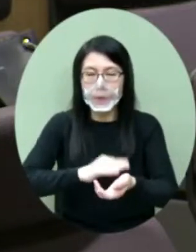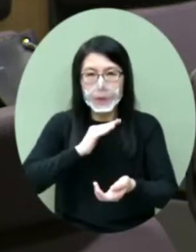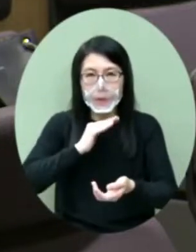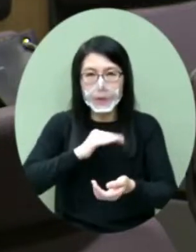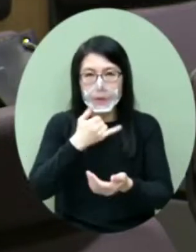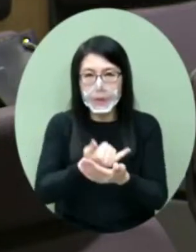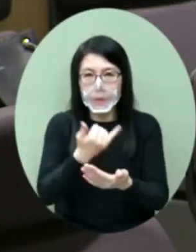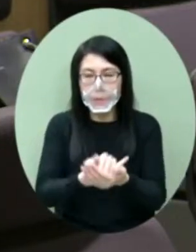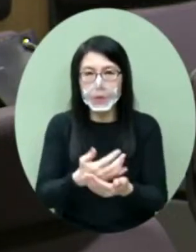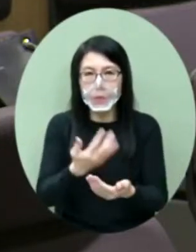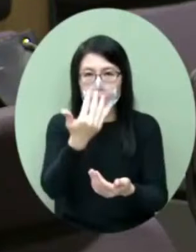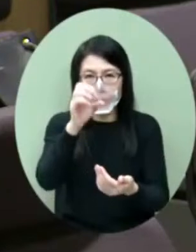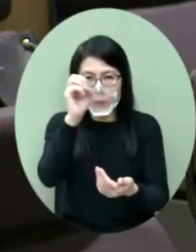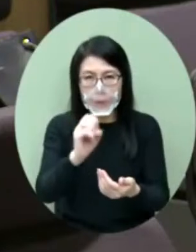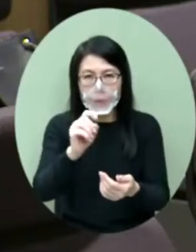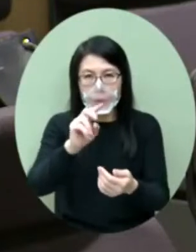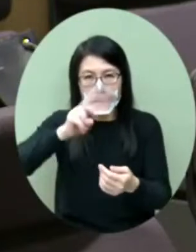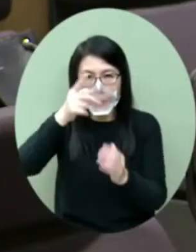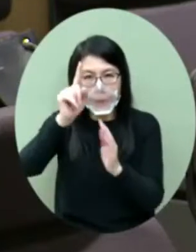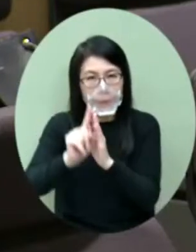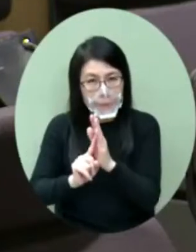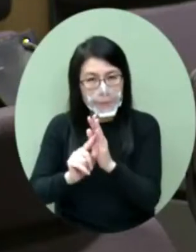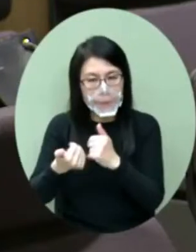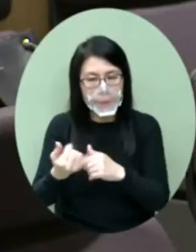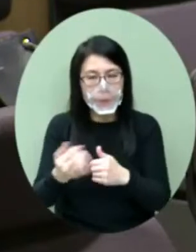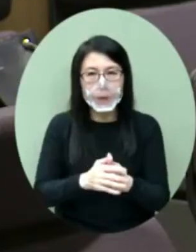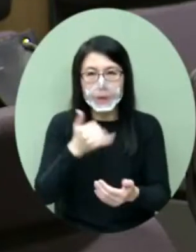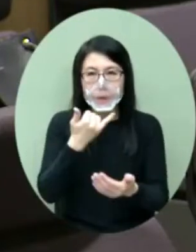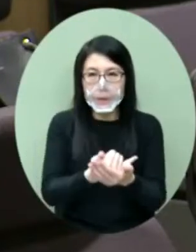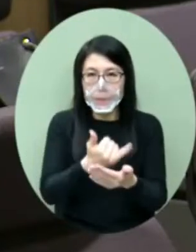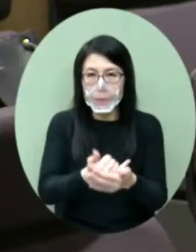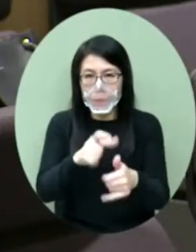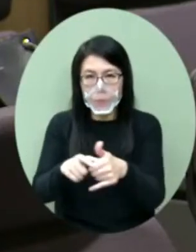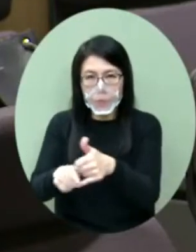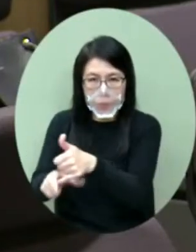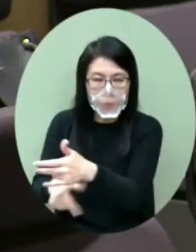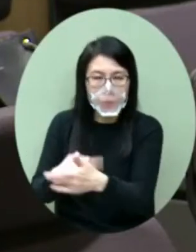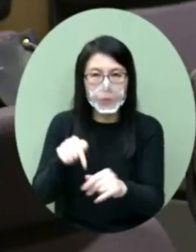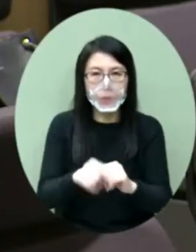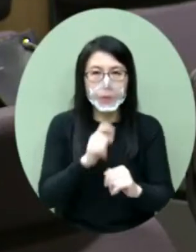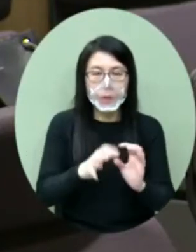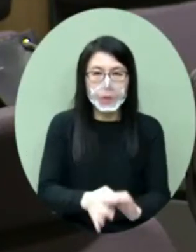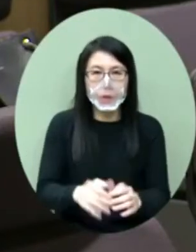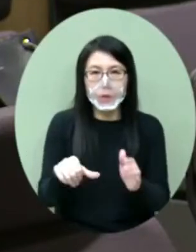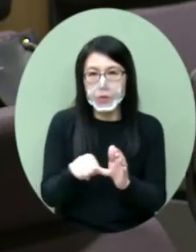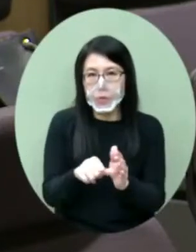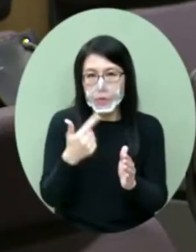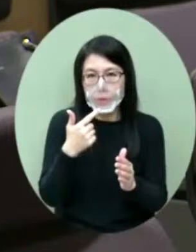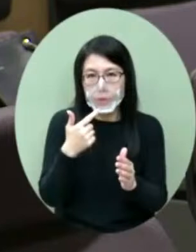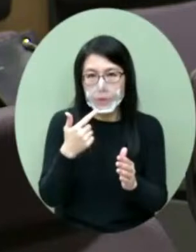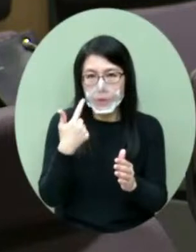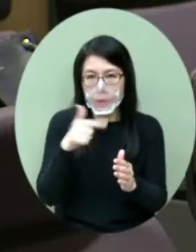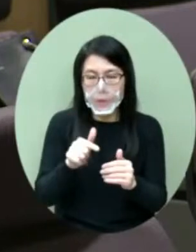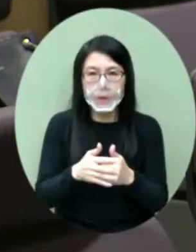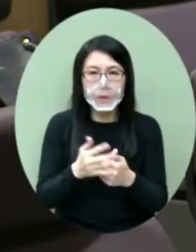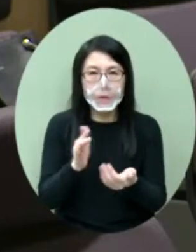actual number of cases to lower the death rate? And on the death cases,